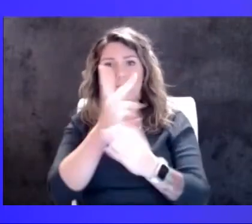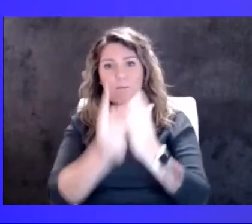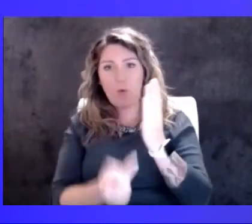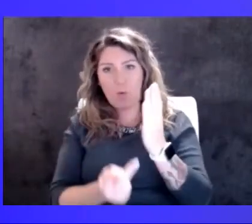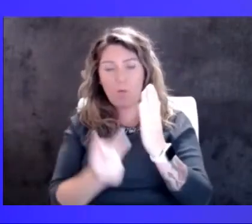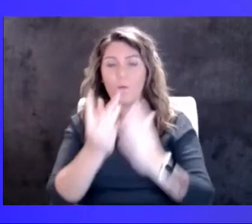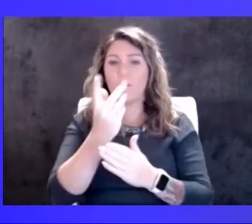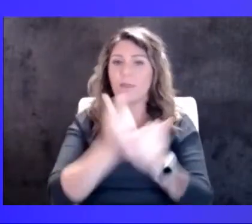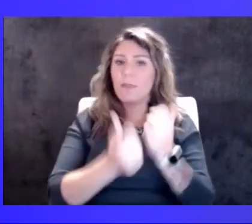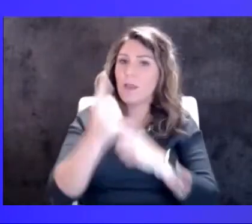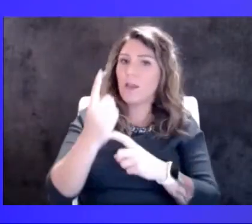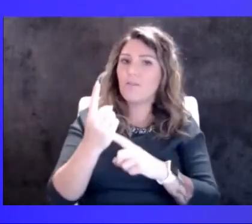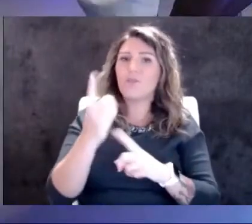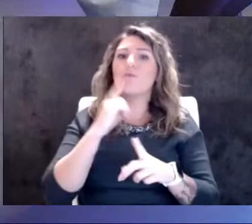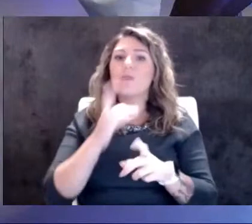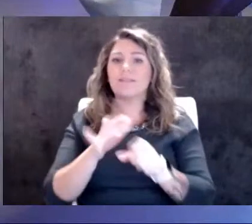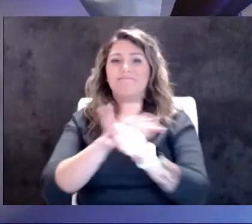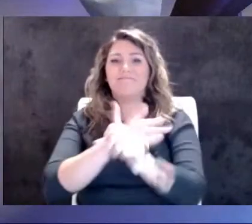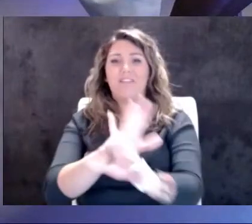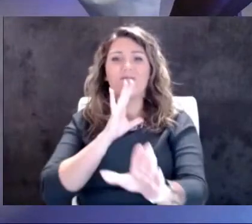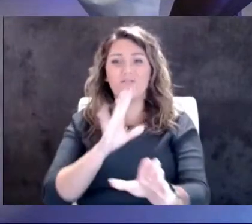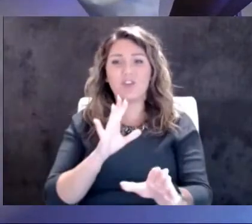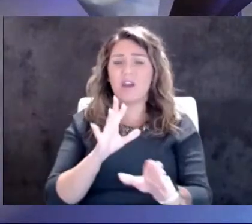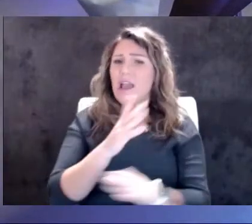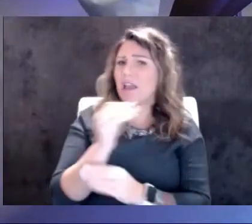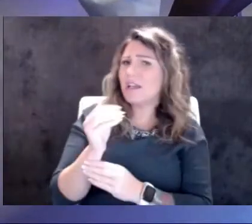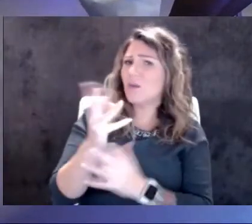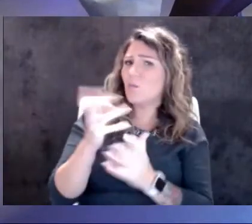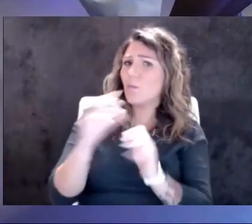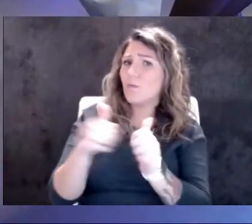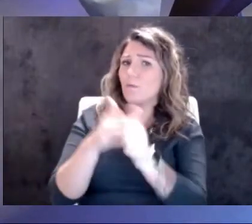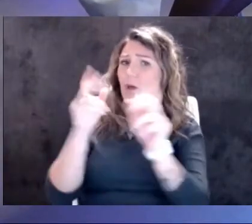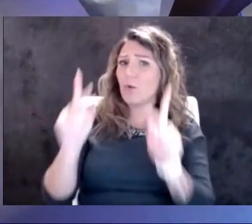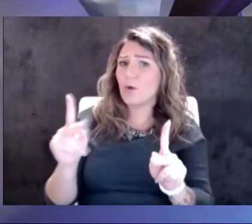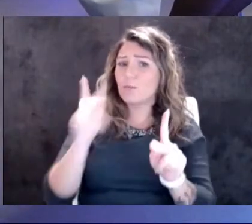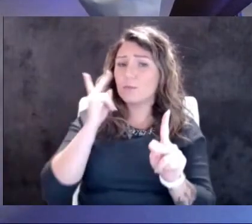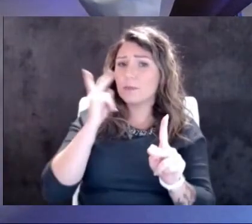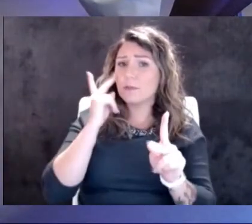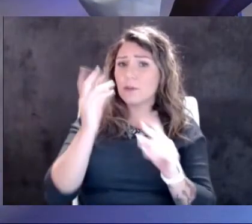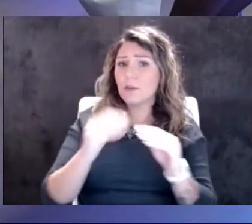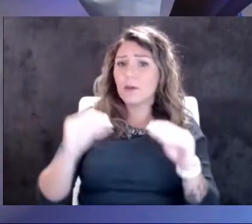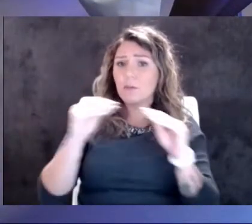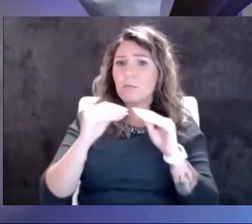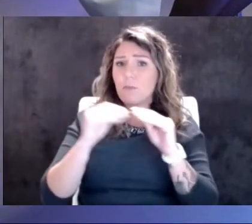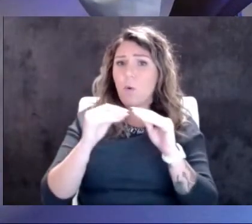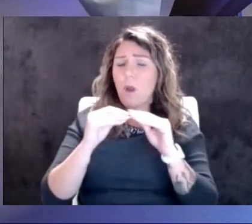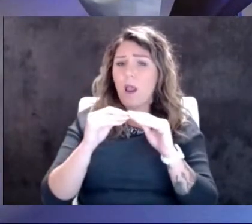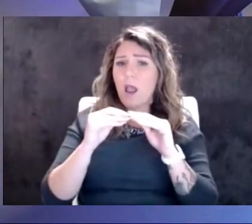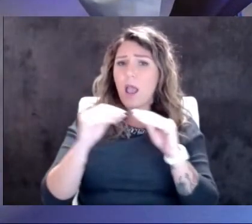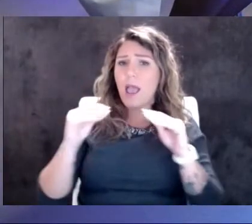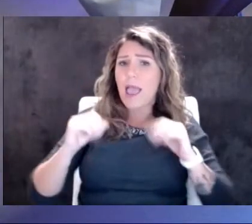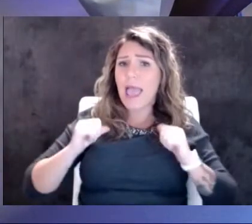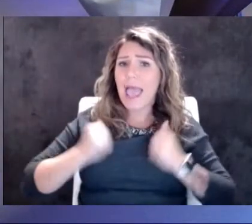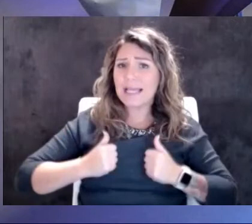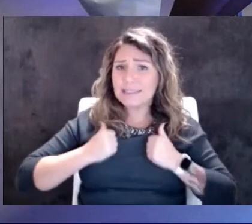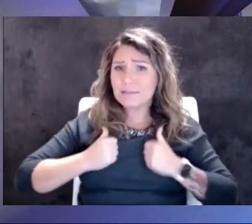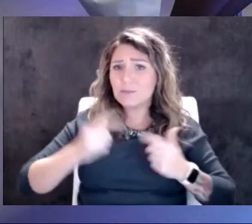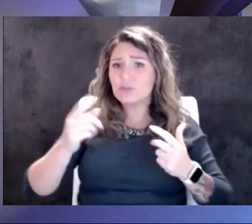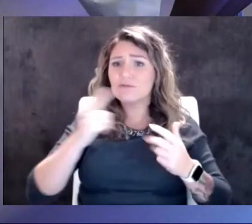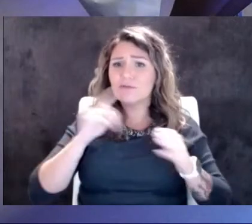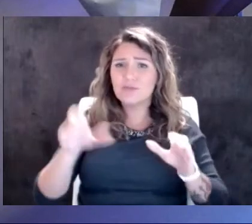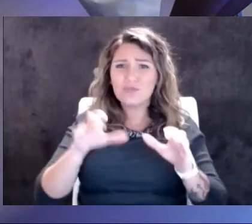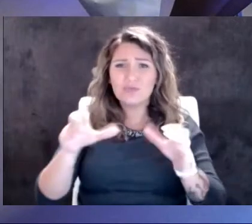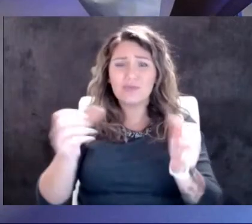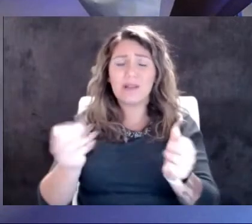is covered this winter. And Bridgette, just to follow up, have you seen a lot more asthma outbreaks now? Because I know, that's what you guys spend a lot of time taking